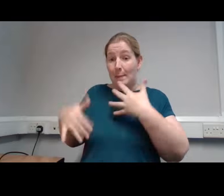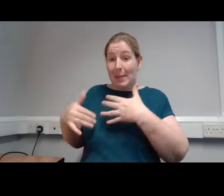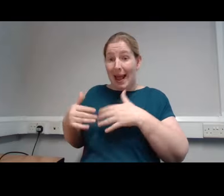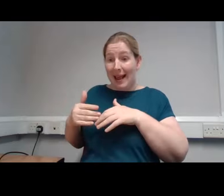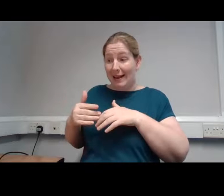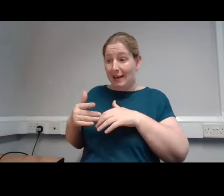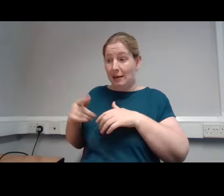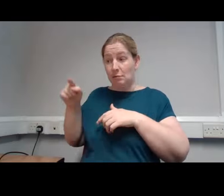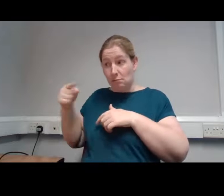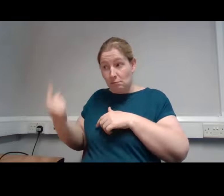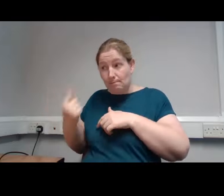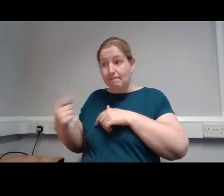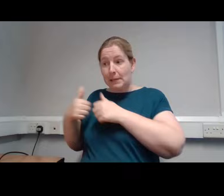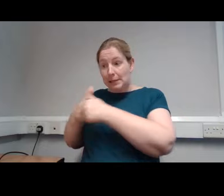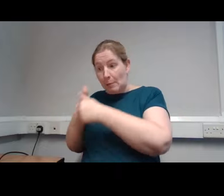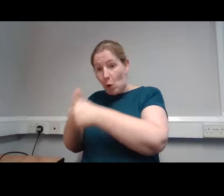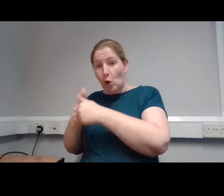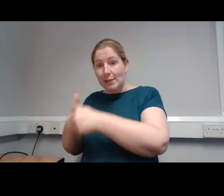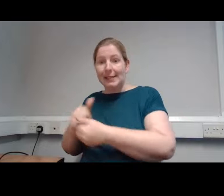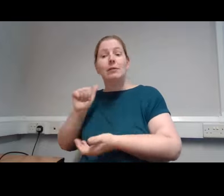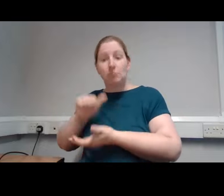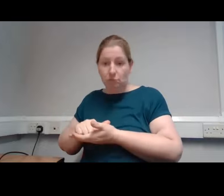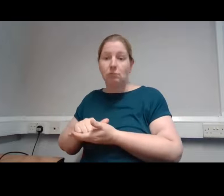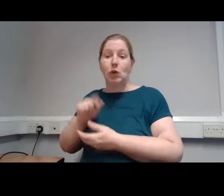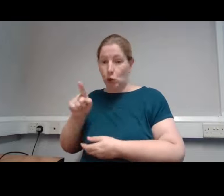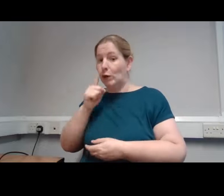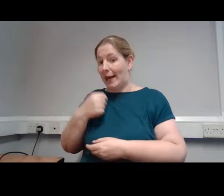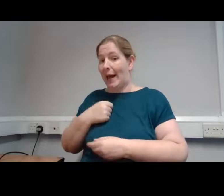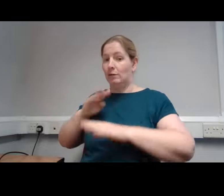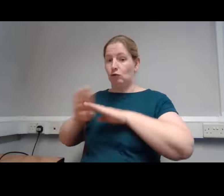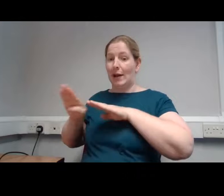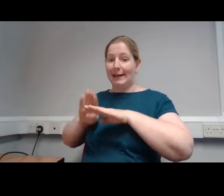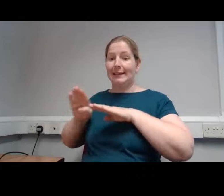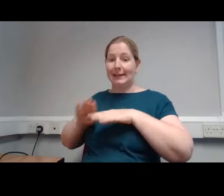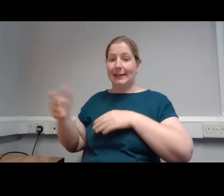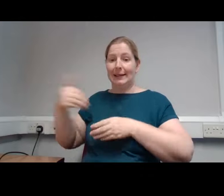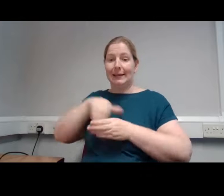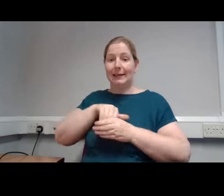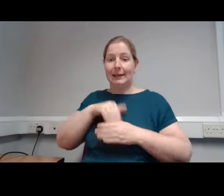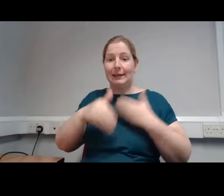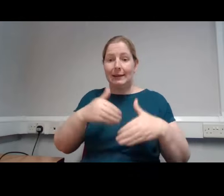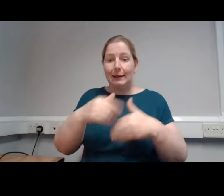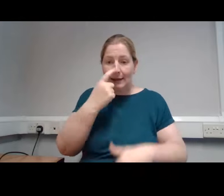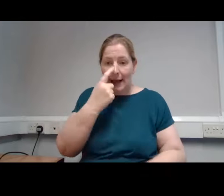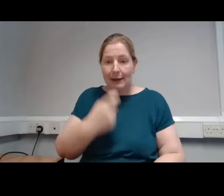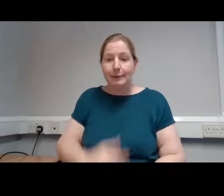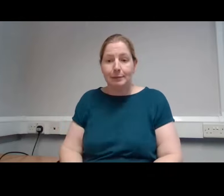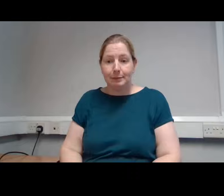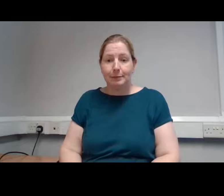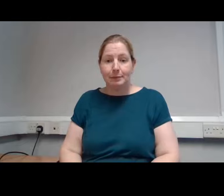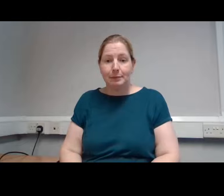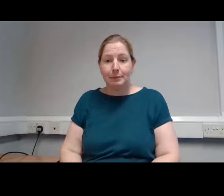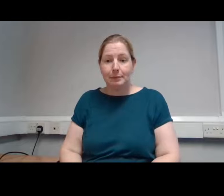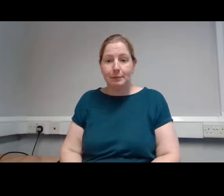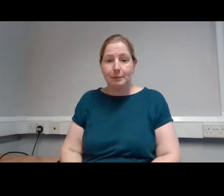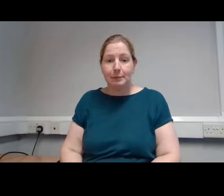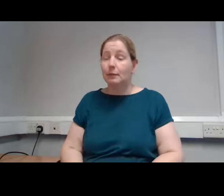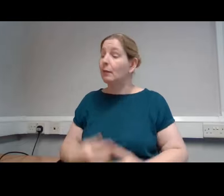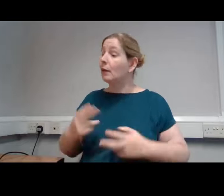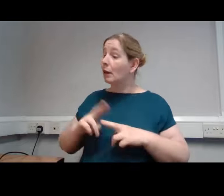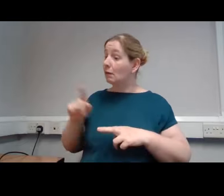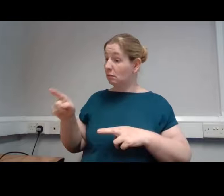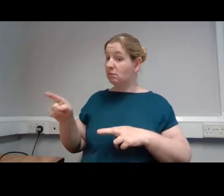you are supporting, then that would be appropriate for that forum, for that area. Yeah. If you want